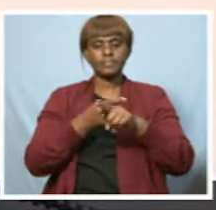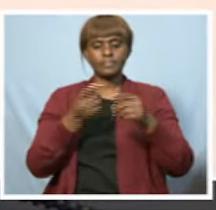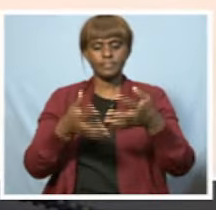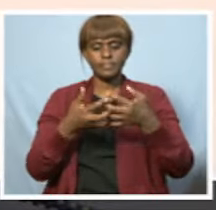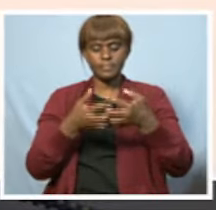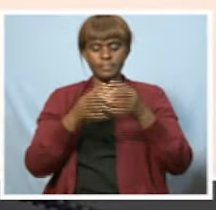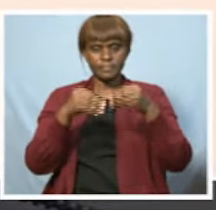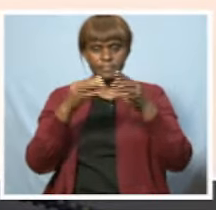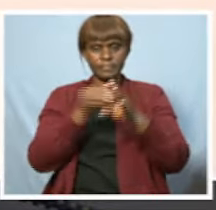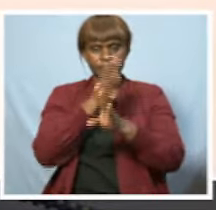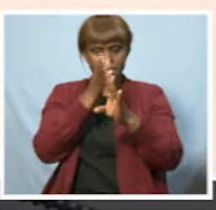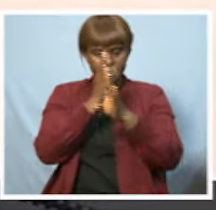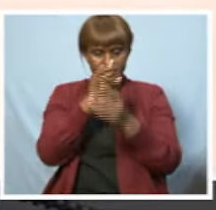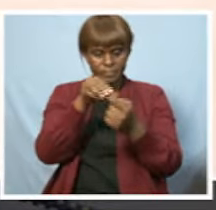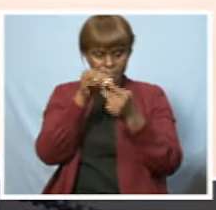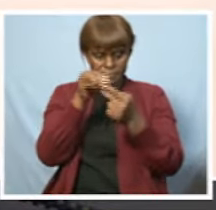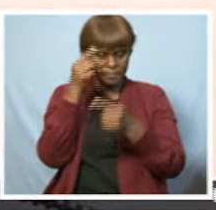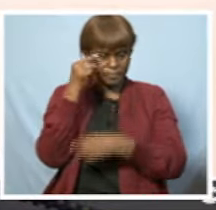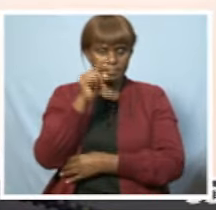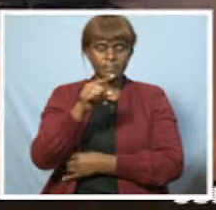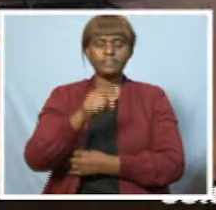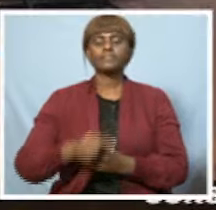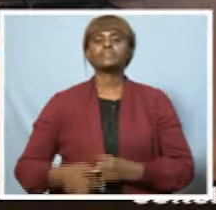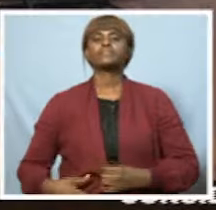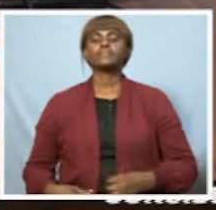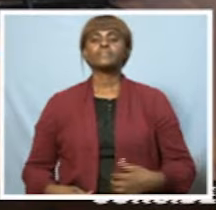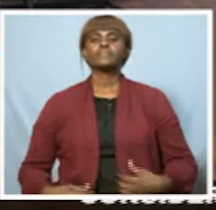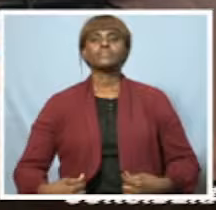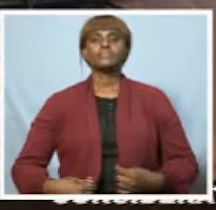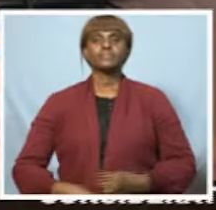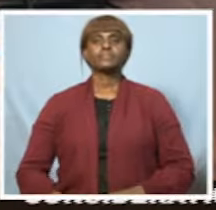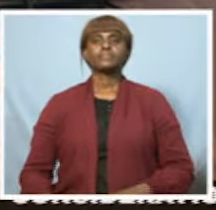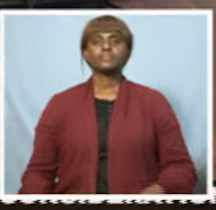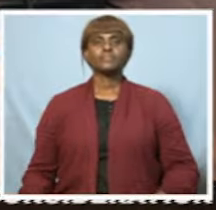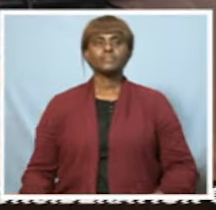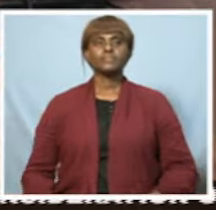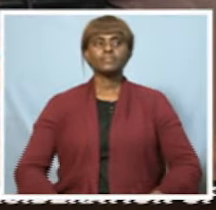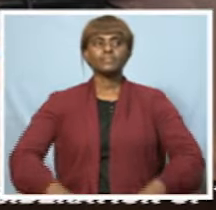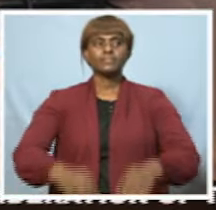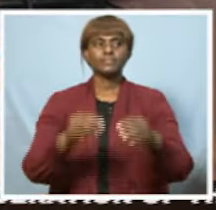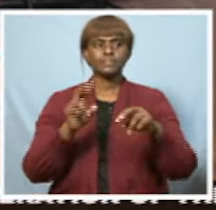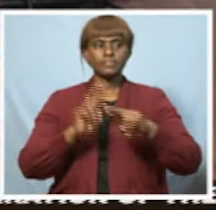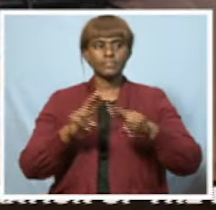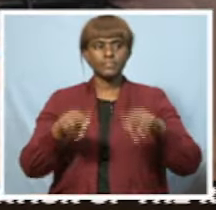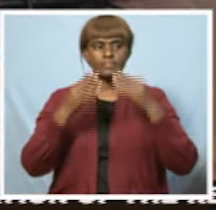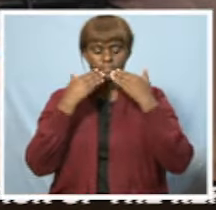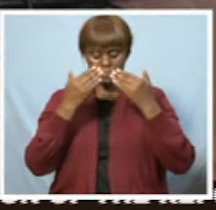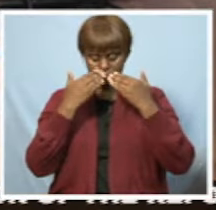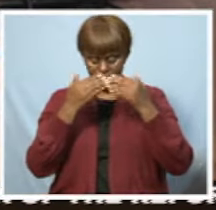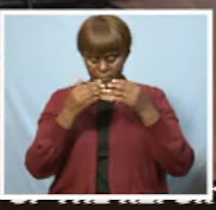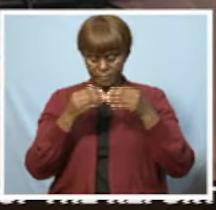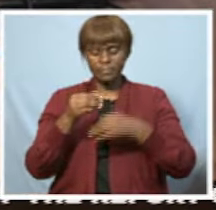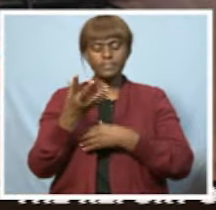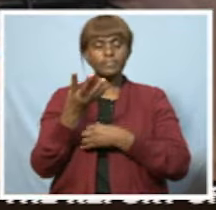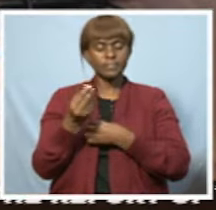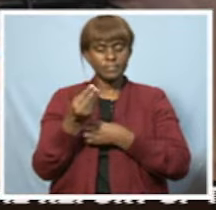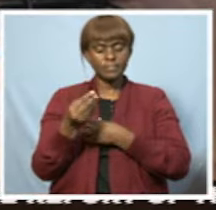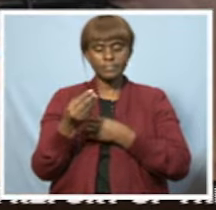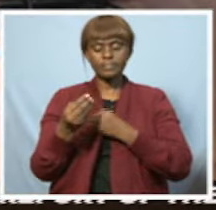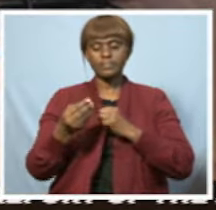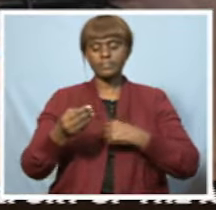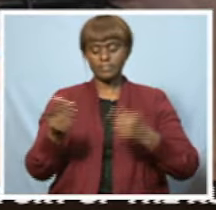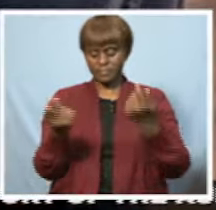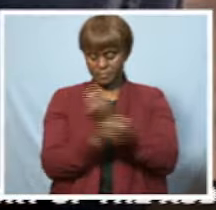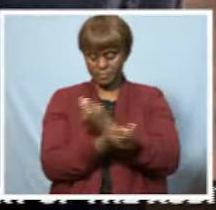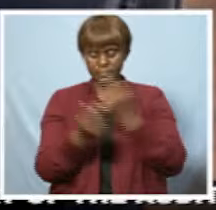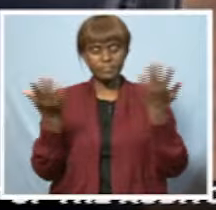some specific detail to that. Yes, Director Engineering. Thank you, Chair. Yes, the amount did not change. We did not